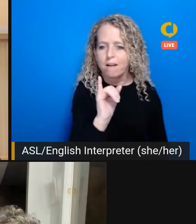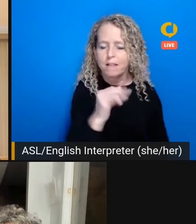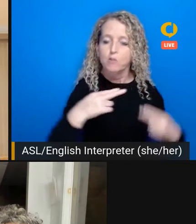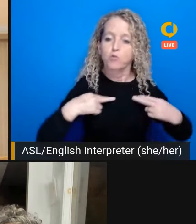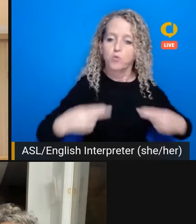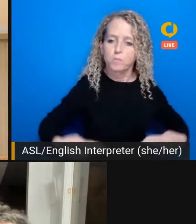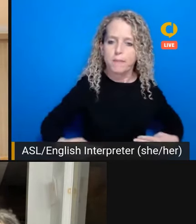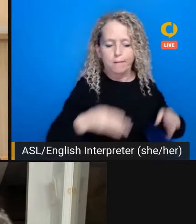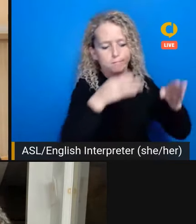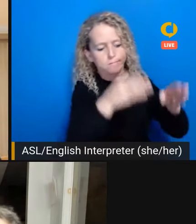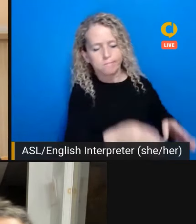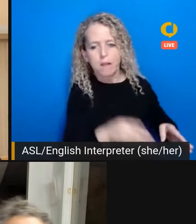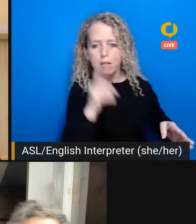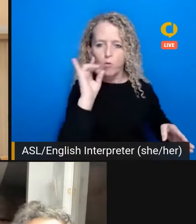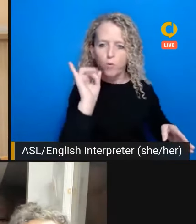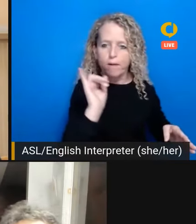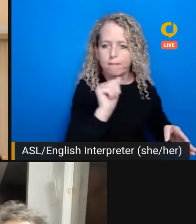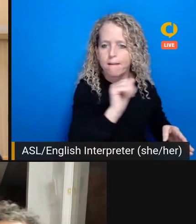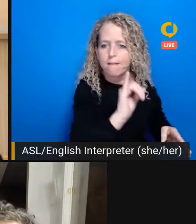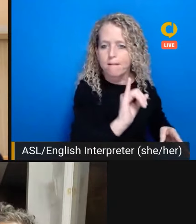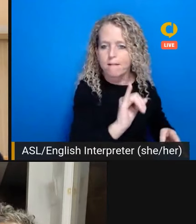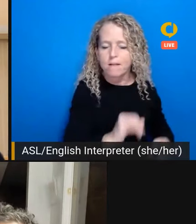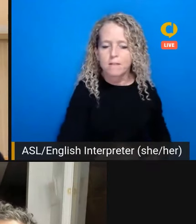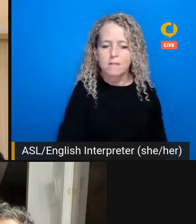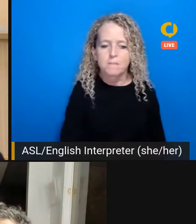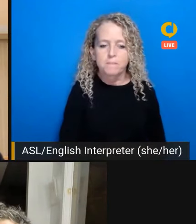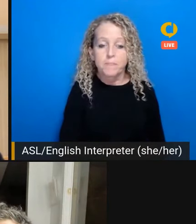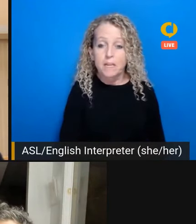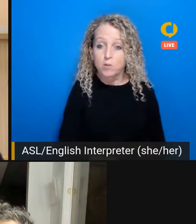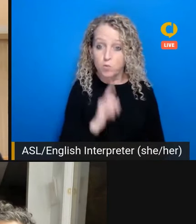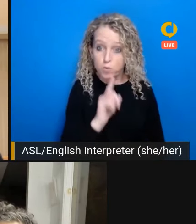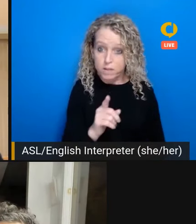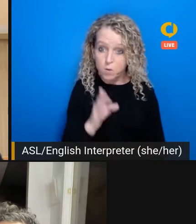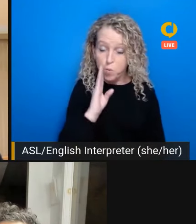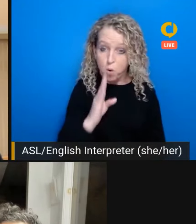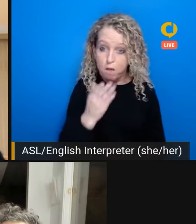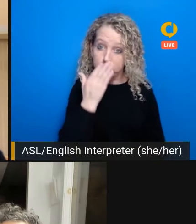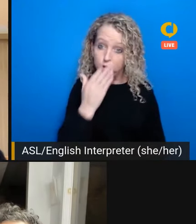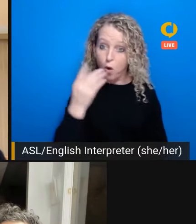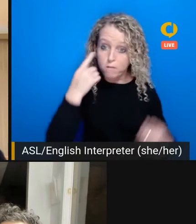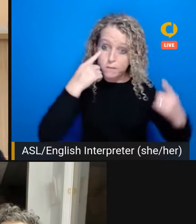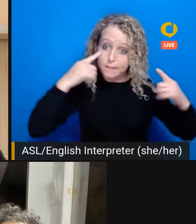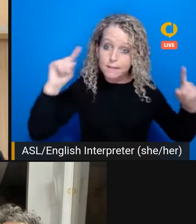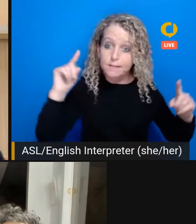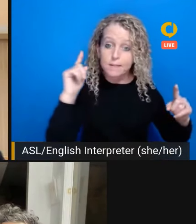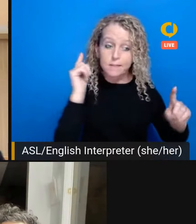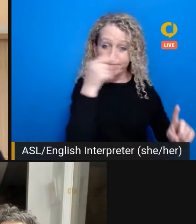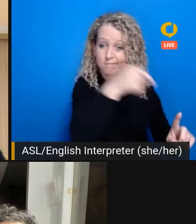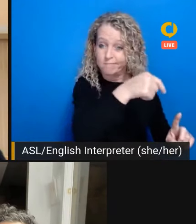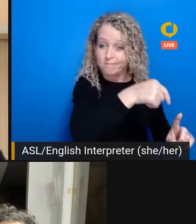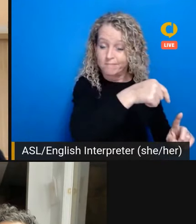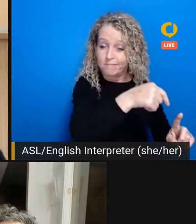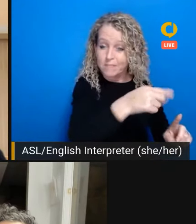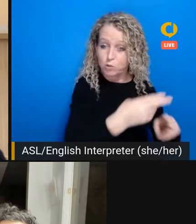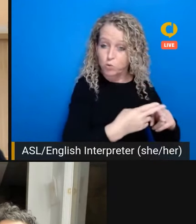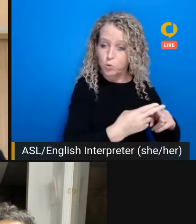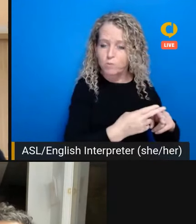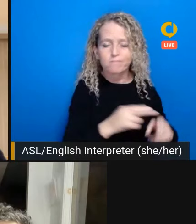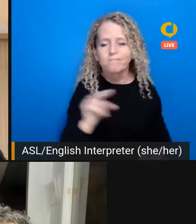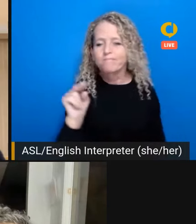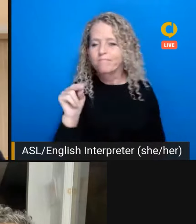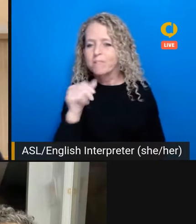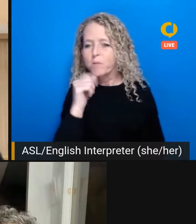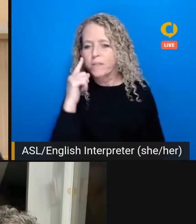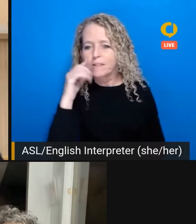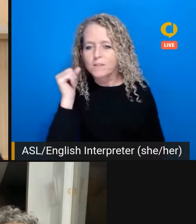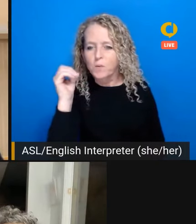I wouldn't count on major breakthroughs in generalist AI anytime soon, regardless of whether we make major breakthroughs in understanding